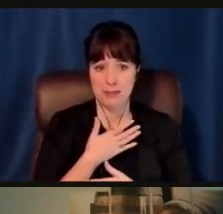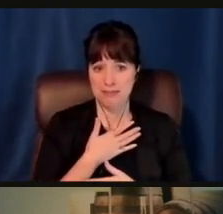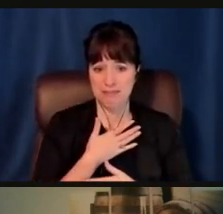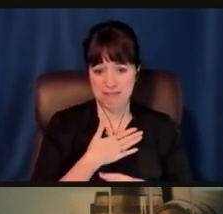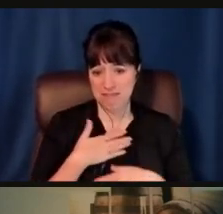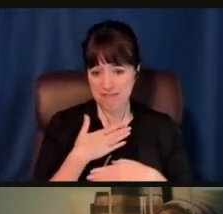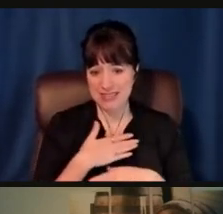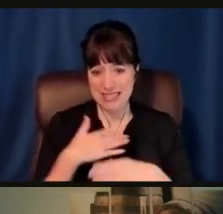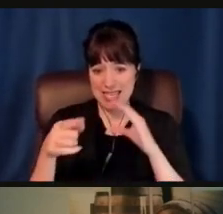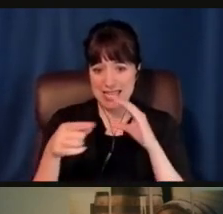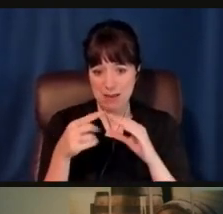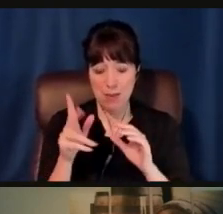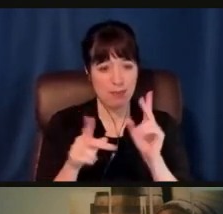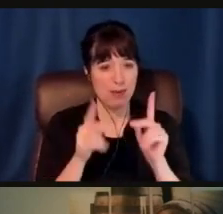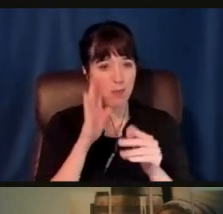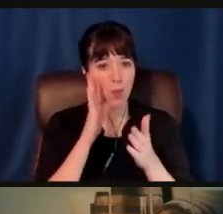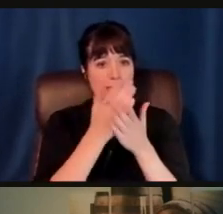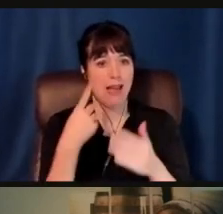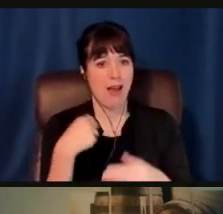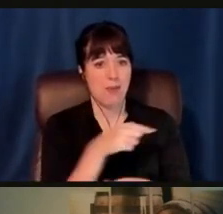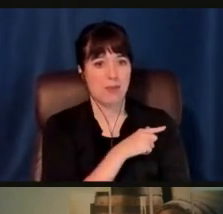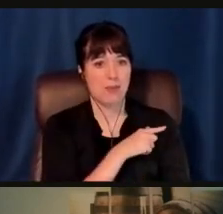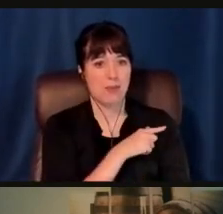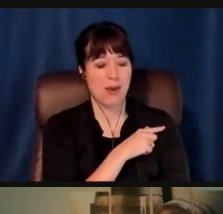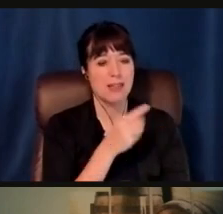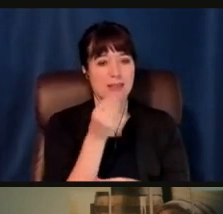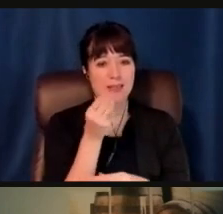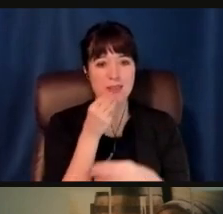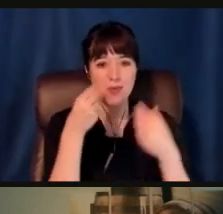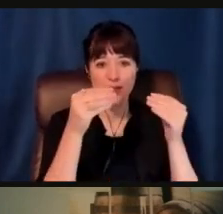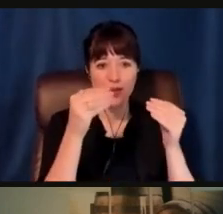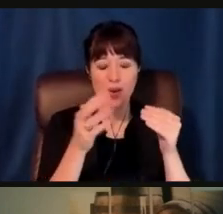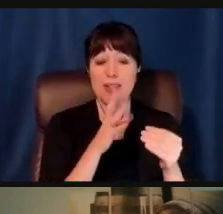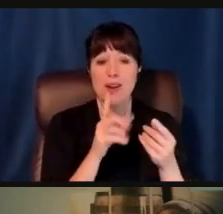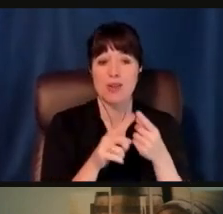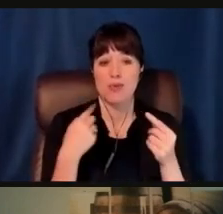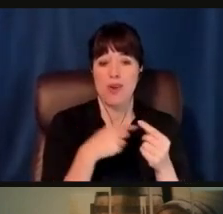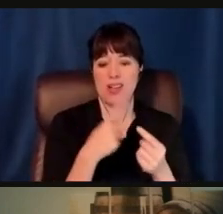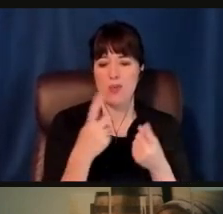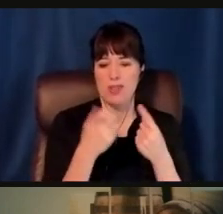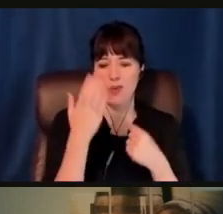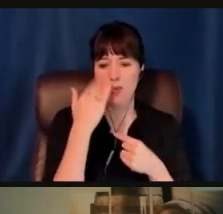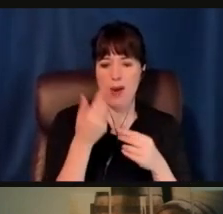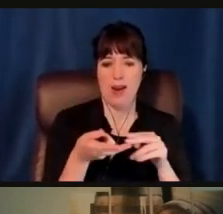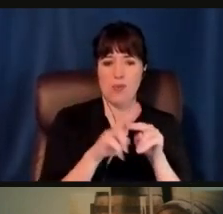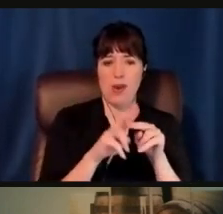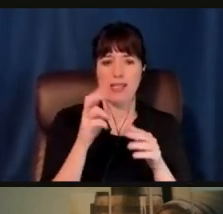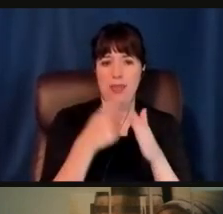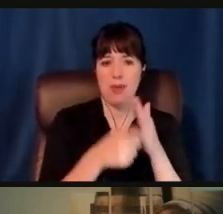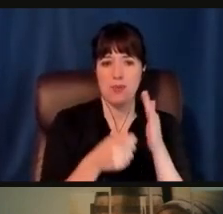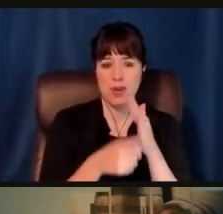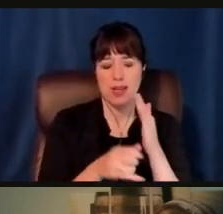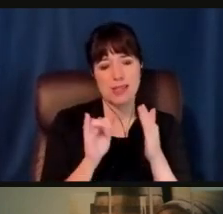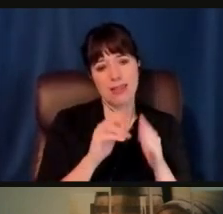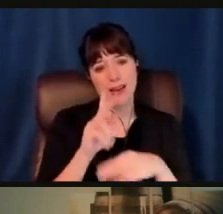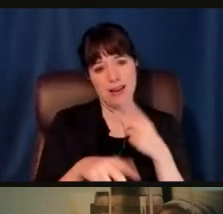people are going to stop us in the grocery store and are going to talk to us about why we're, you know, question us about why we're raising the rates and that sort of